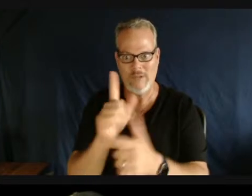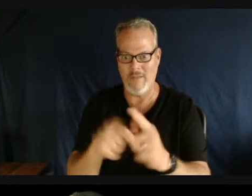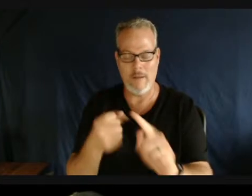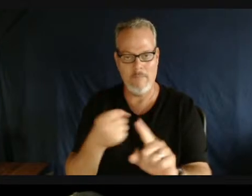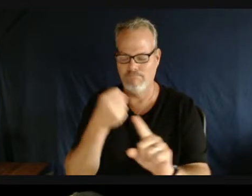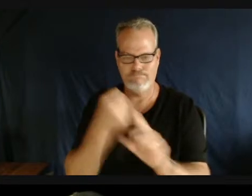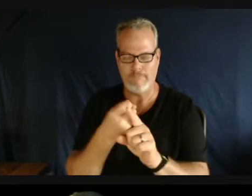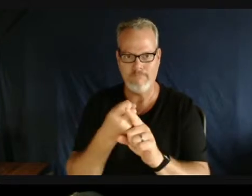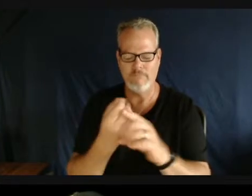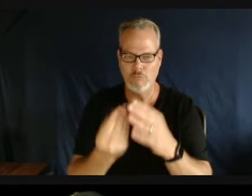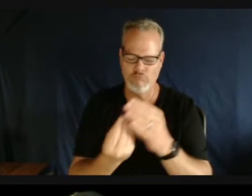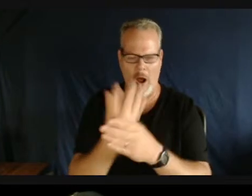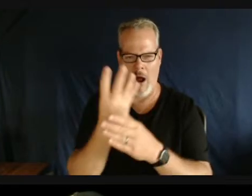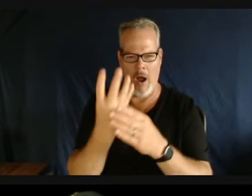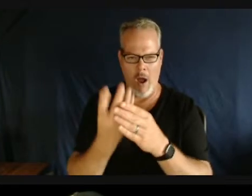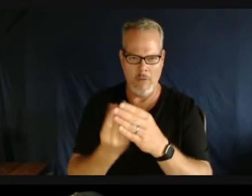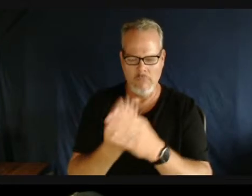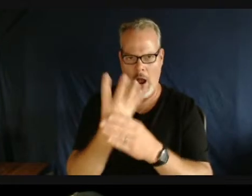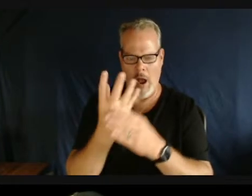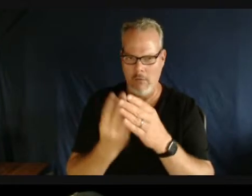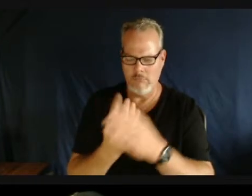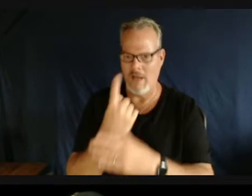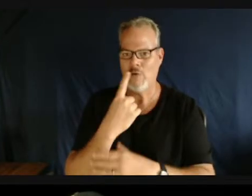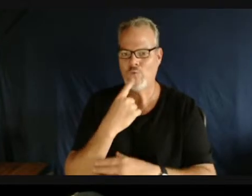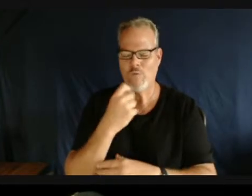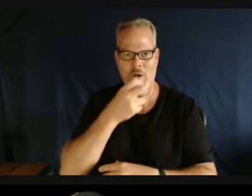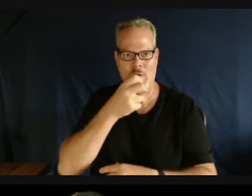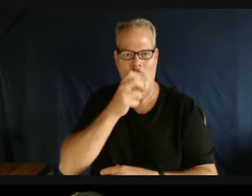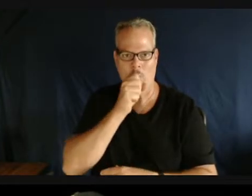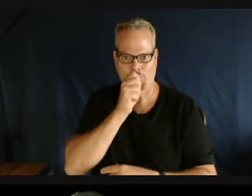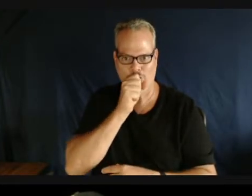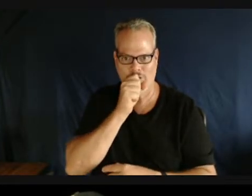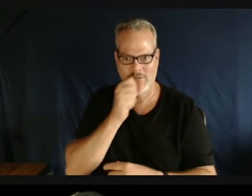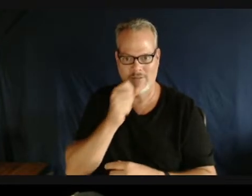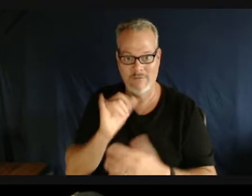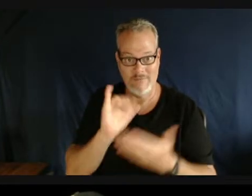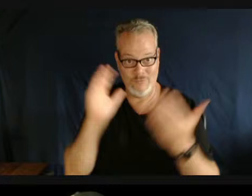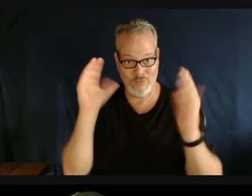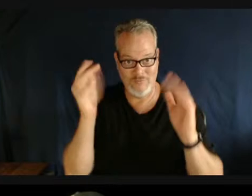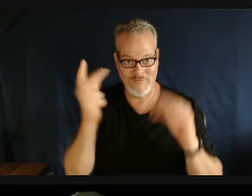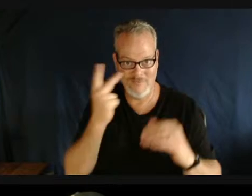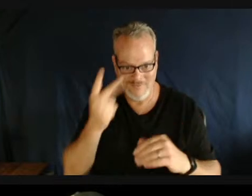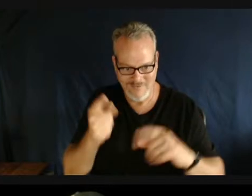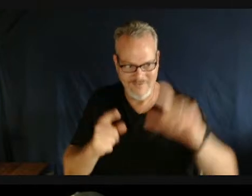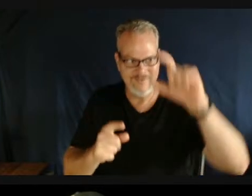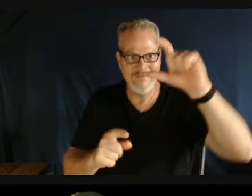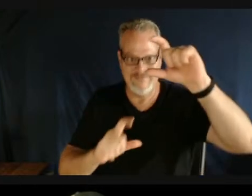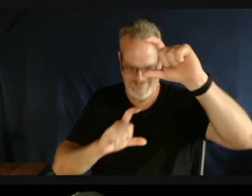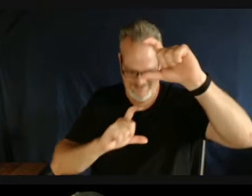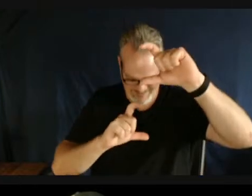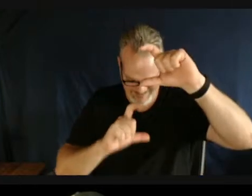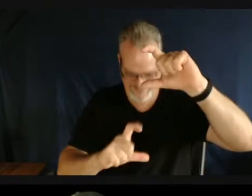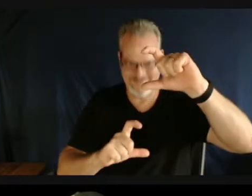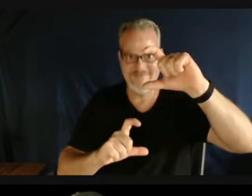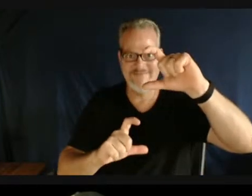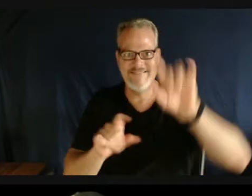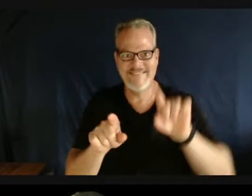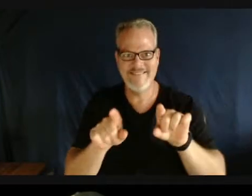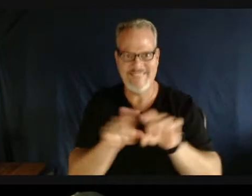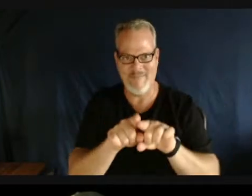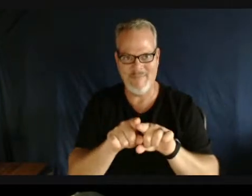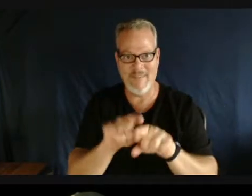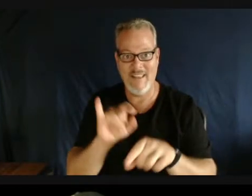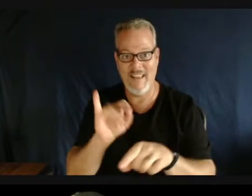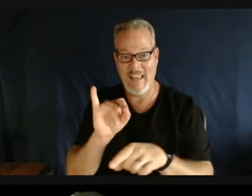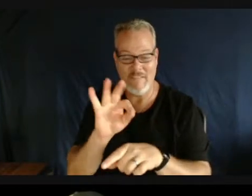for these first 4 episodes. The more you have lava going out, the longer pause you get following it as well.